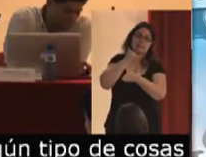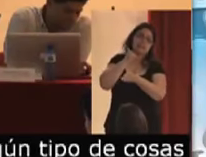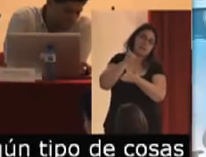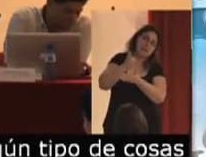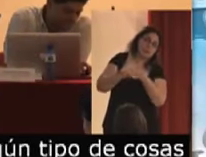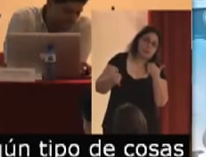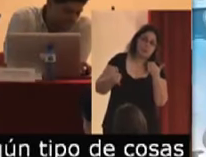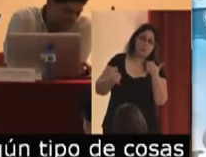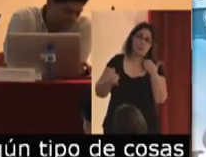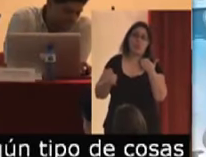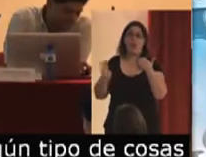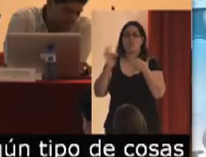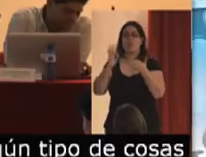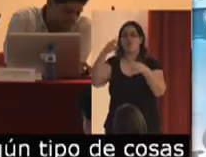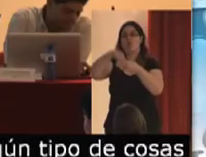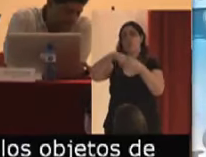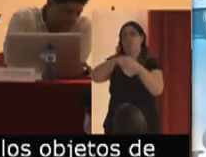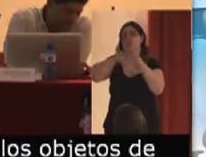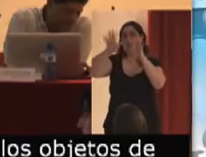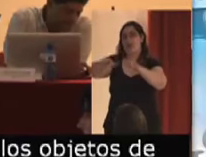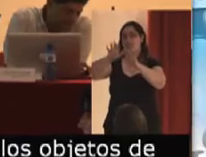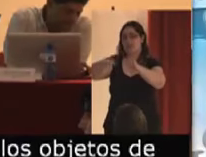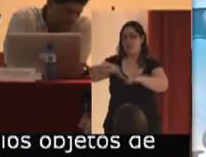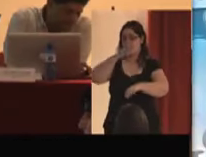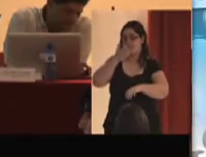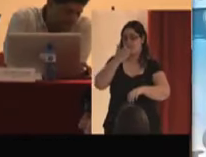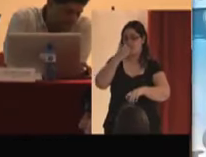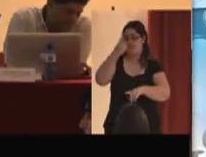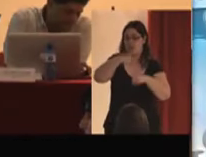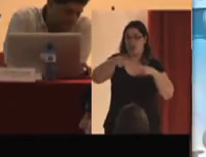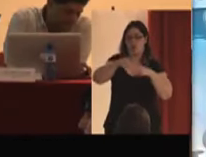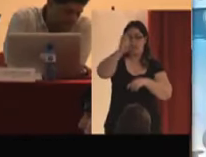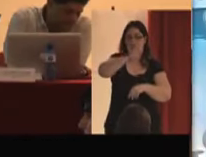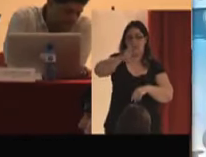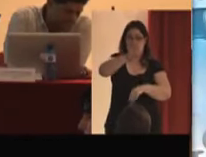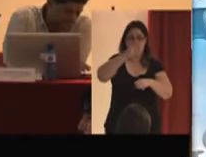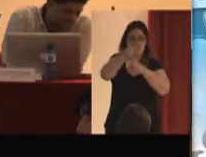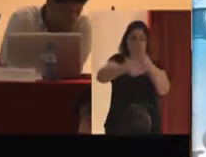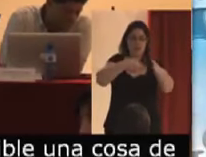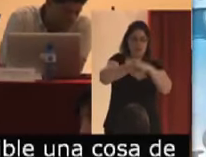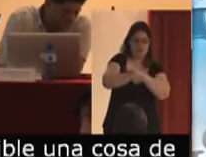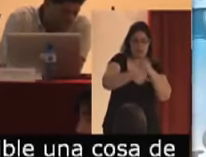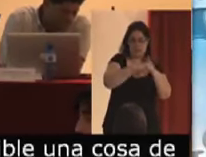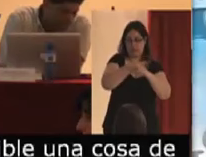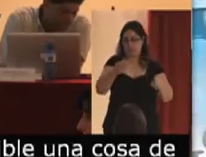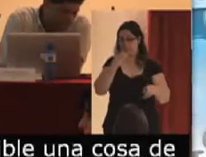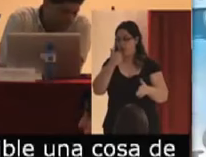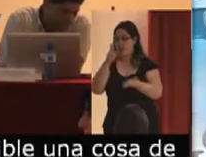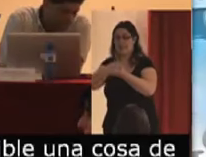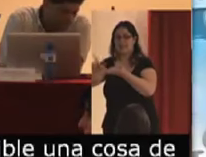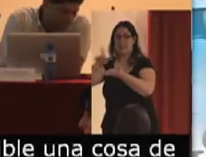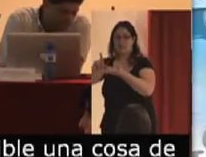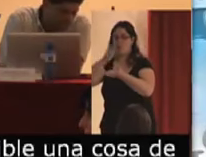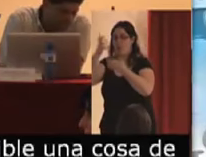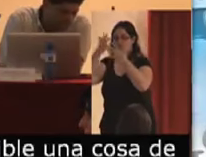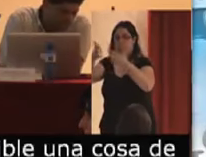of thing depending on the subject matter. It's not the same making accessible a learning object in science